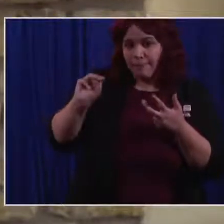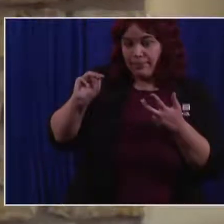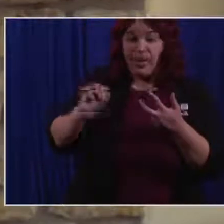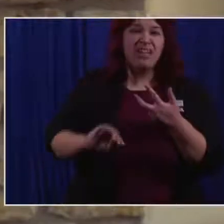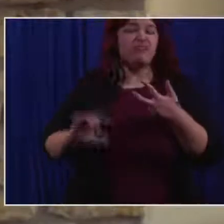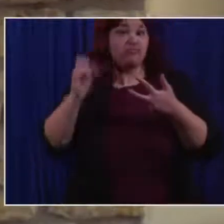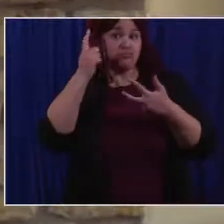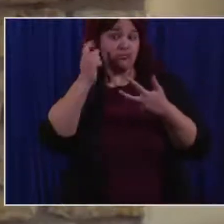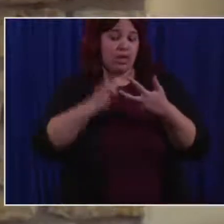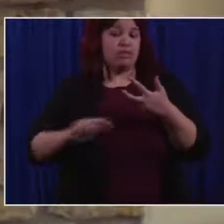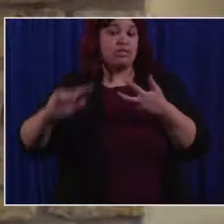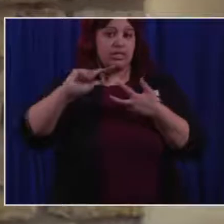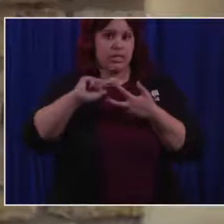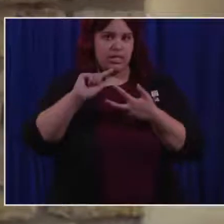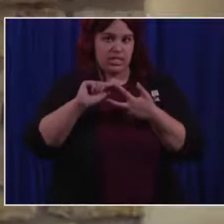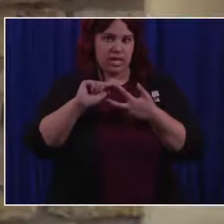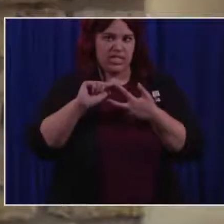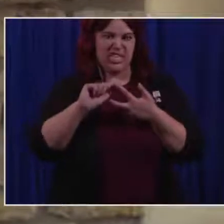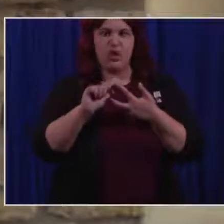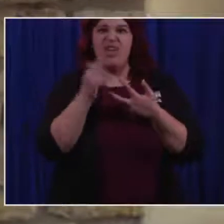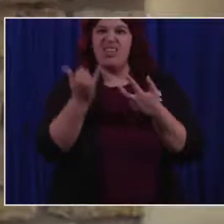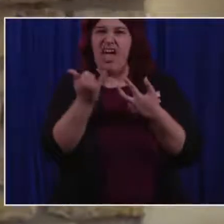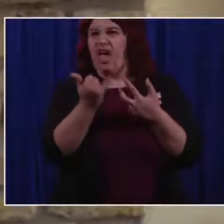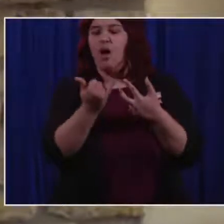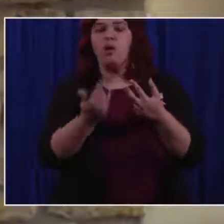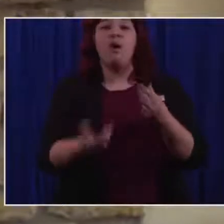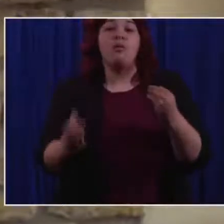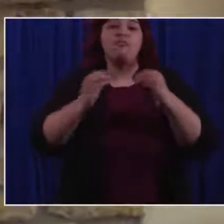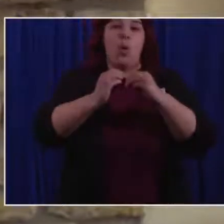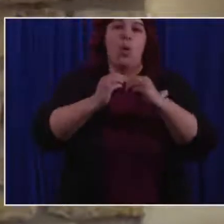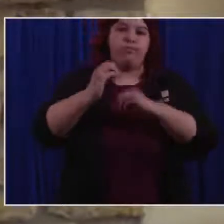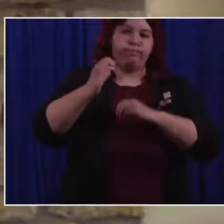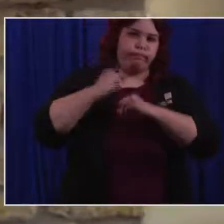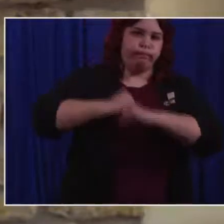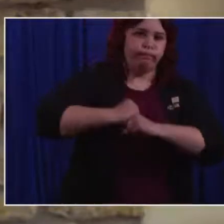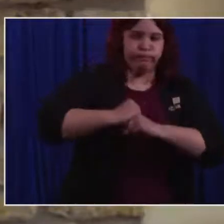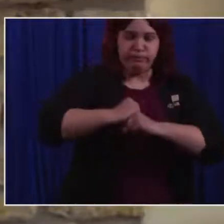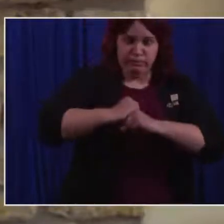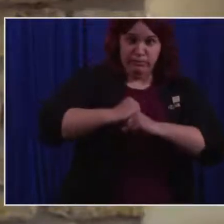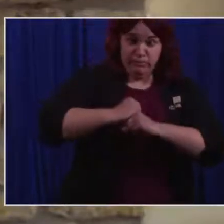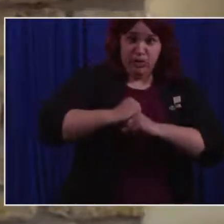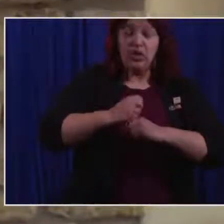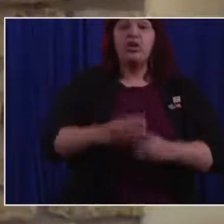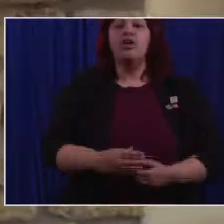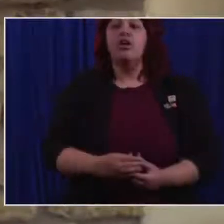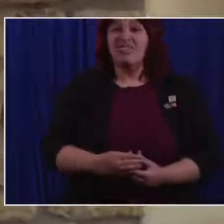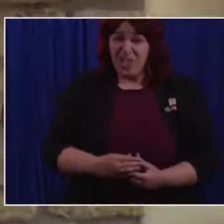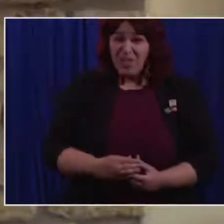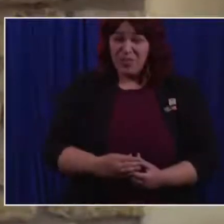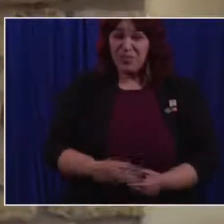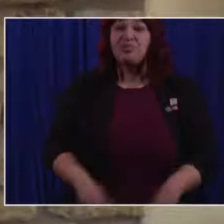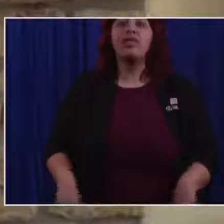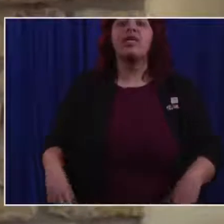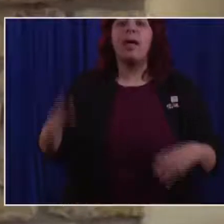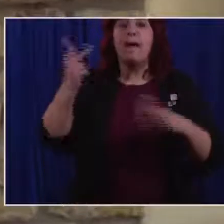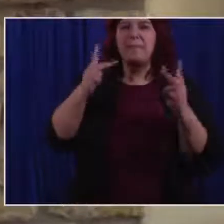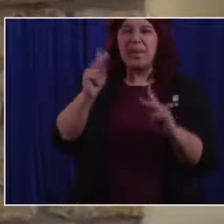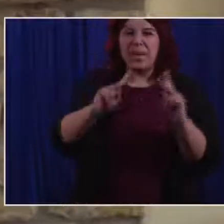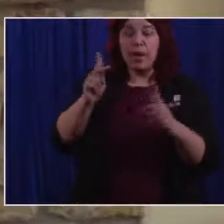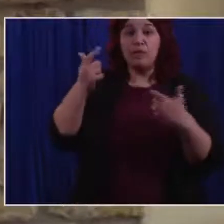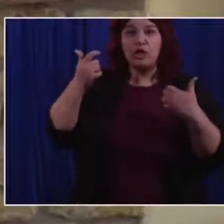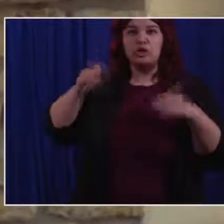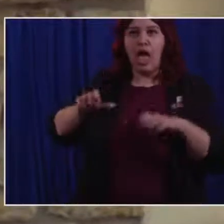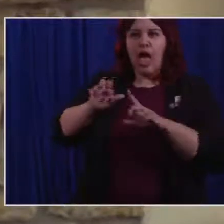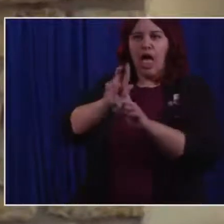LexisNexis will add a new layer of help. The more we can keep fraud out, the better and faster the unemployment system will be for those eligible